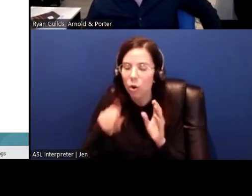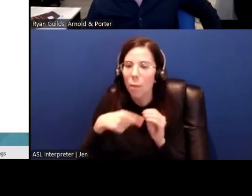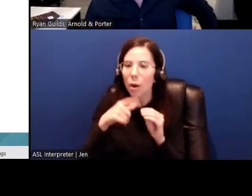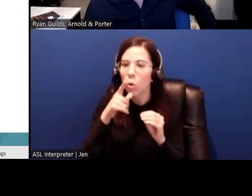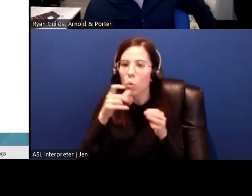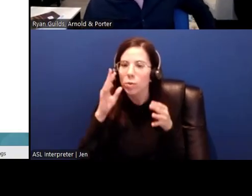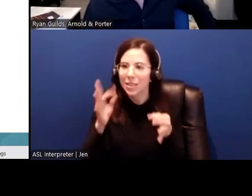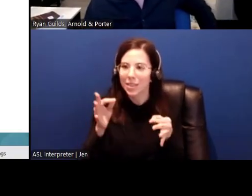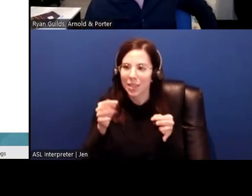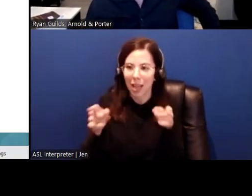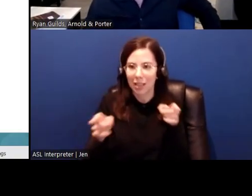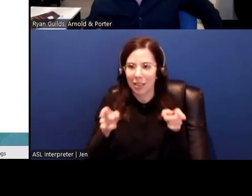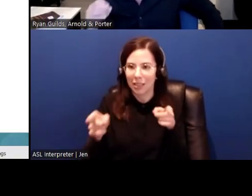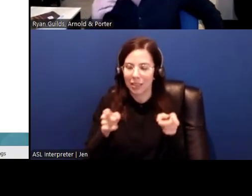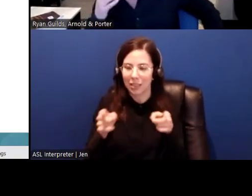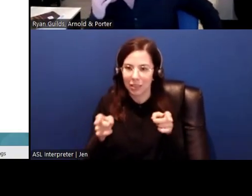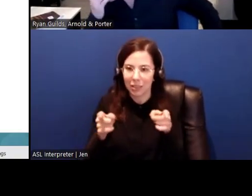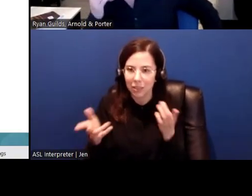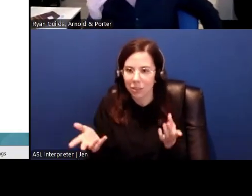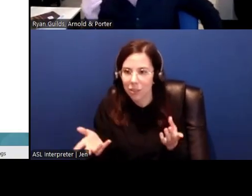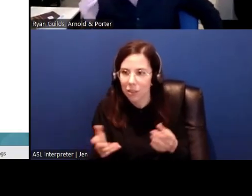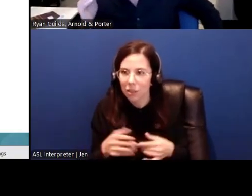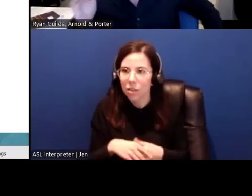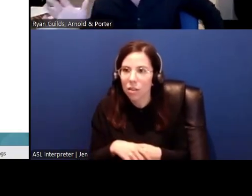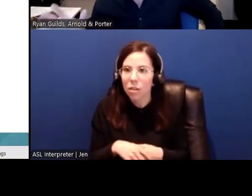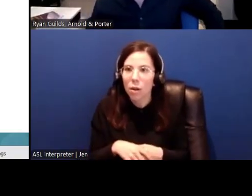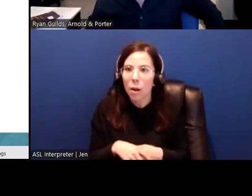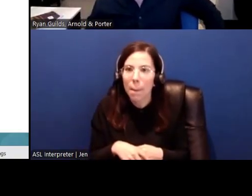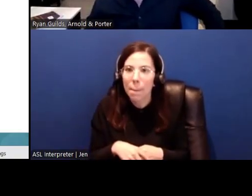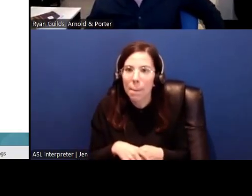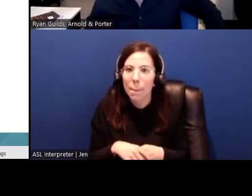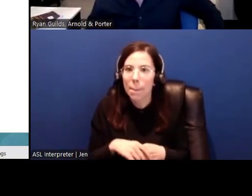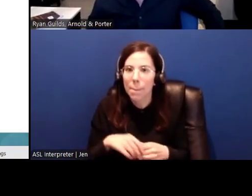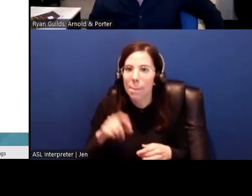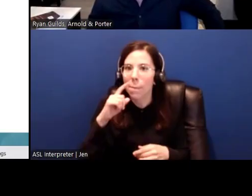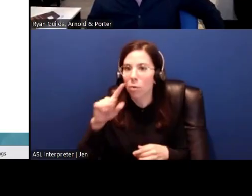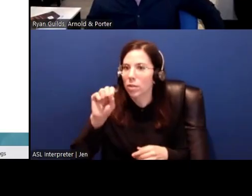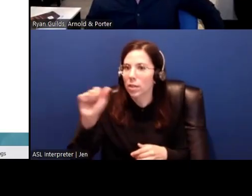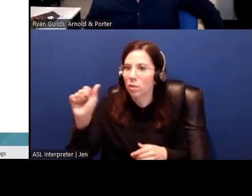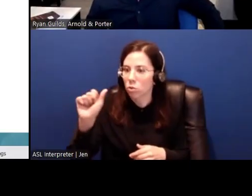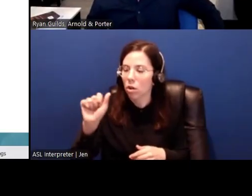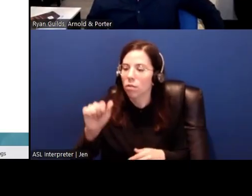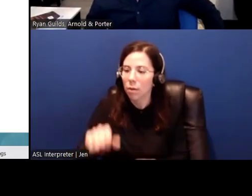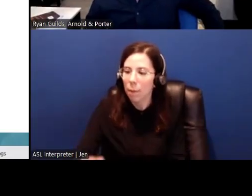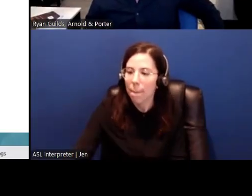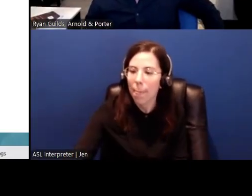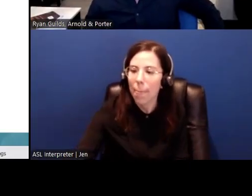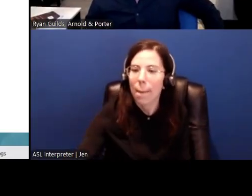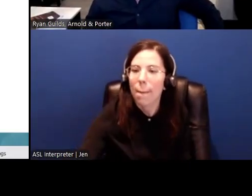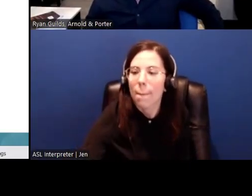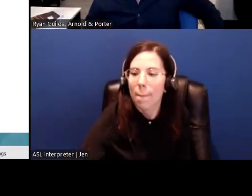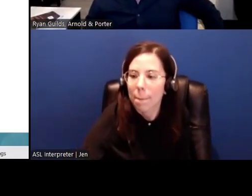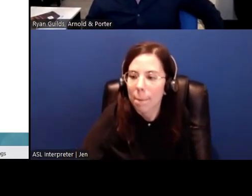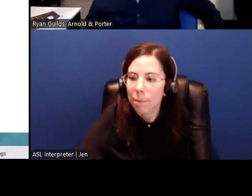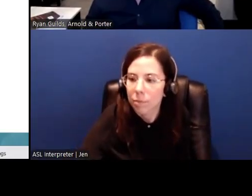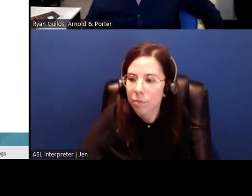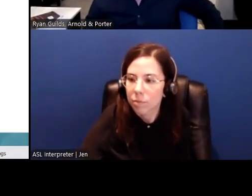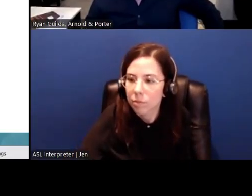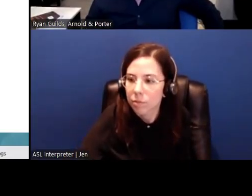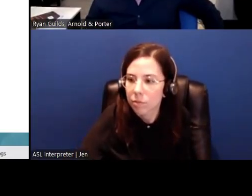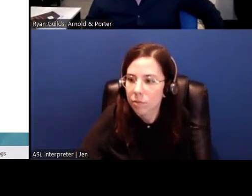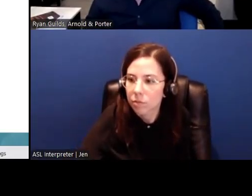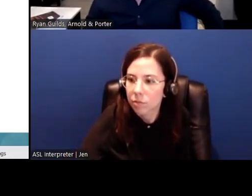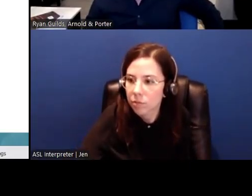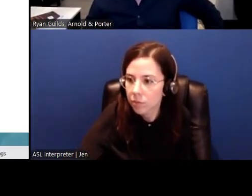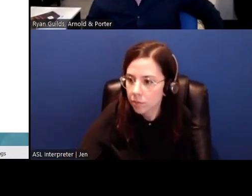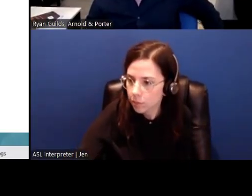decision maker regarding sexual assault cases. Prior to last year,